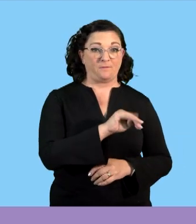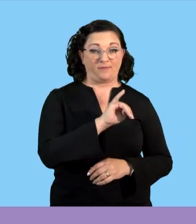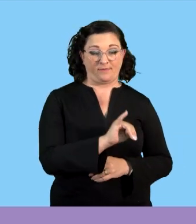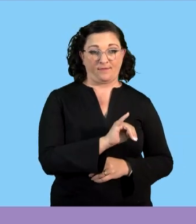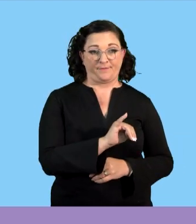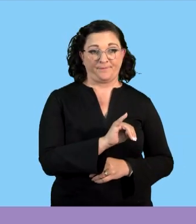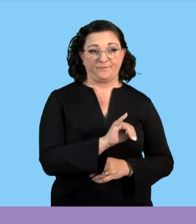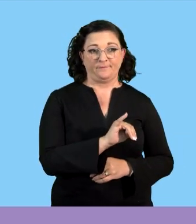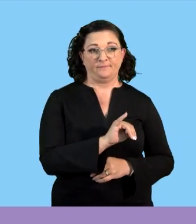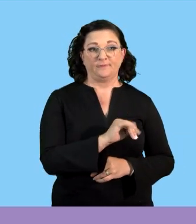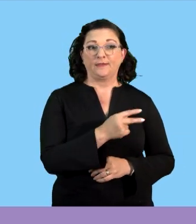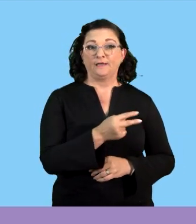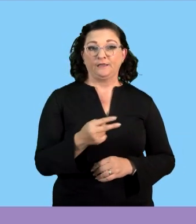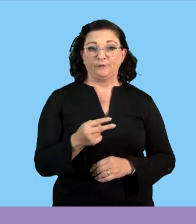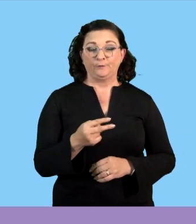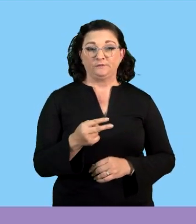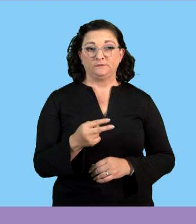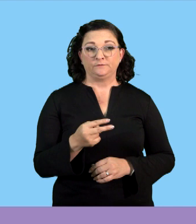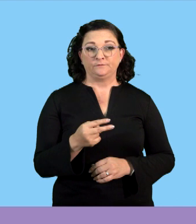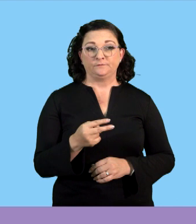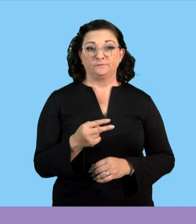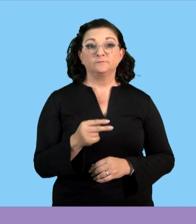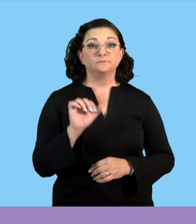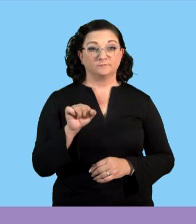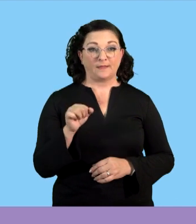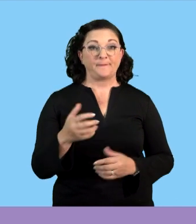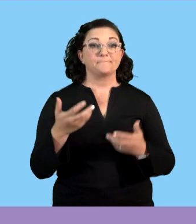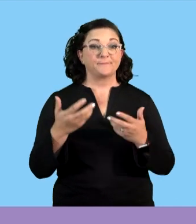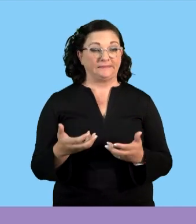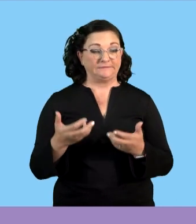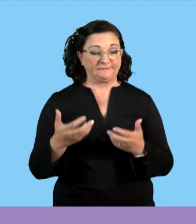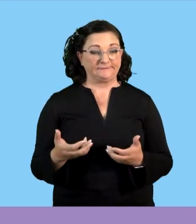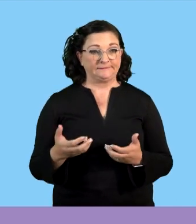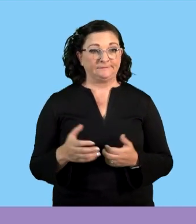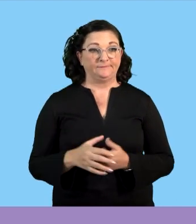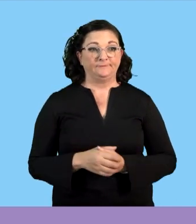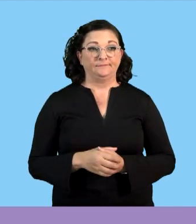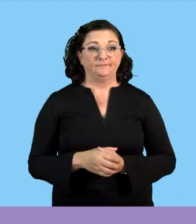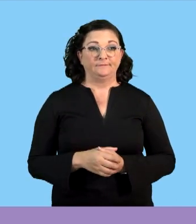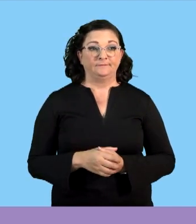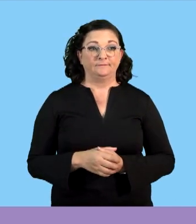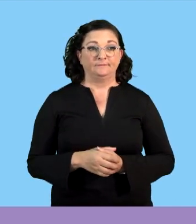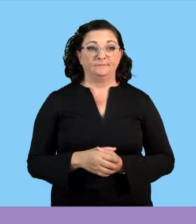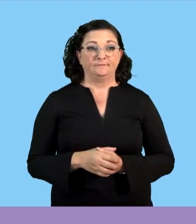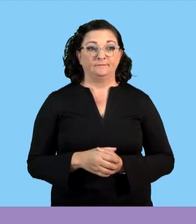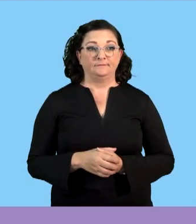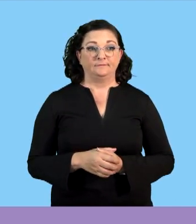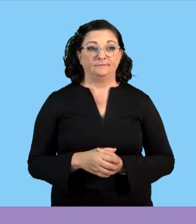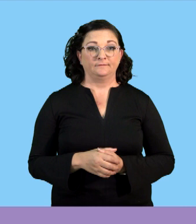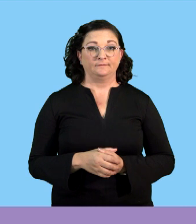it's BMI equals to, yes, it's going to be mass